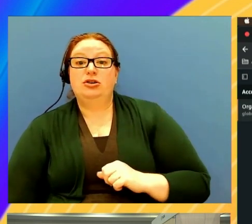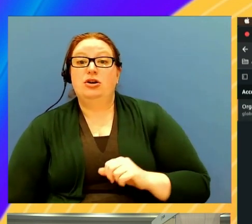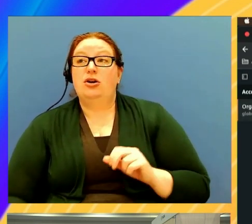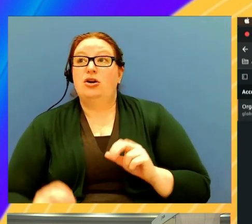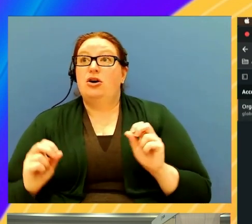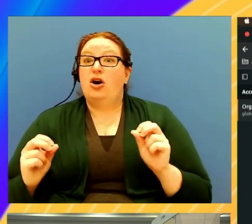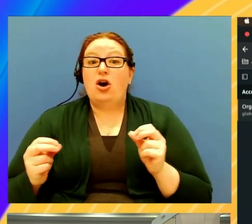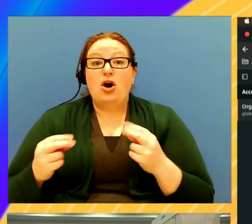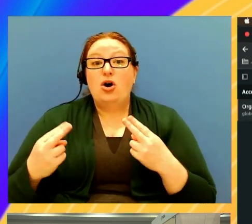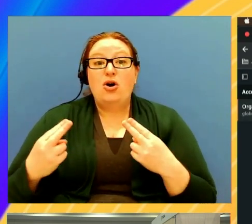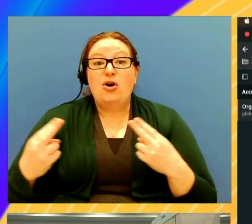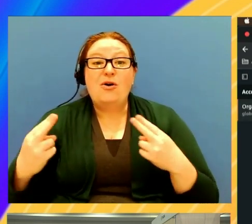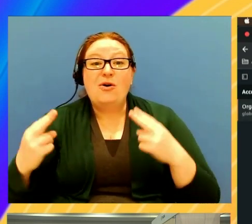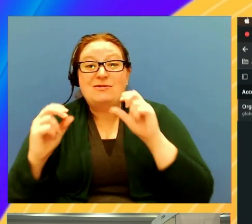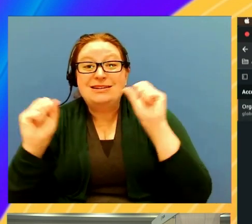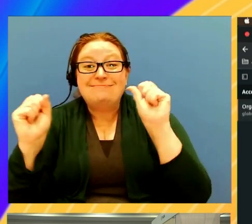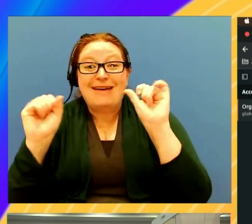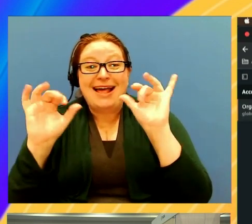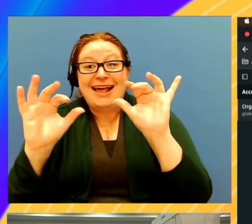Oh, it's magic.